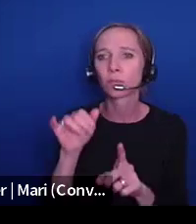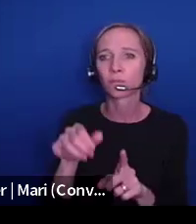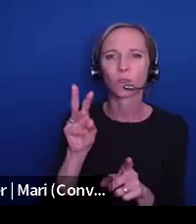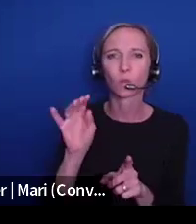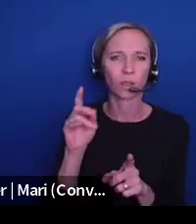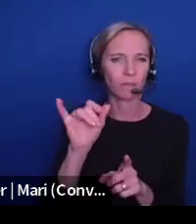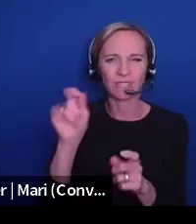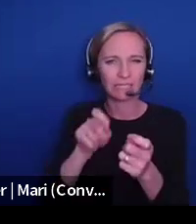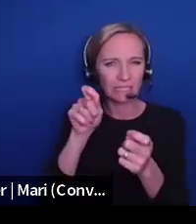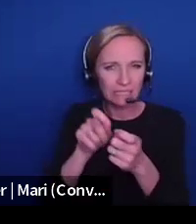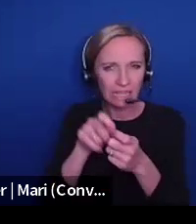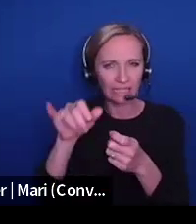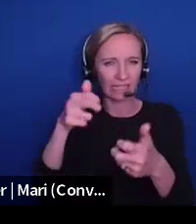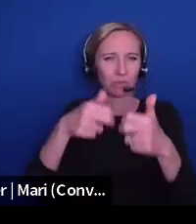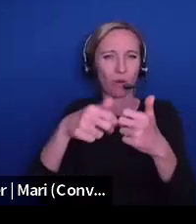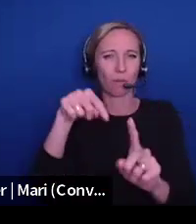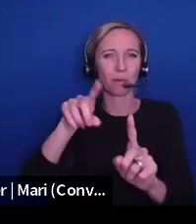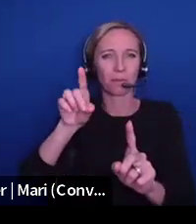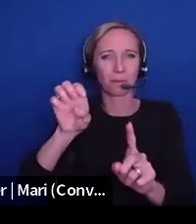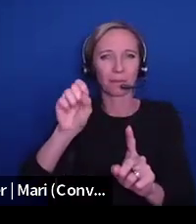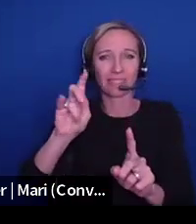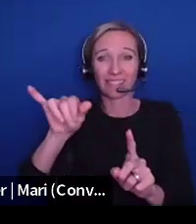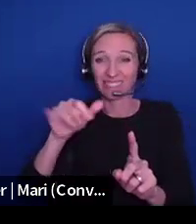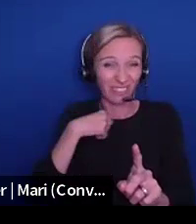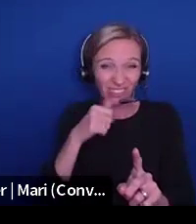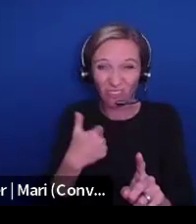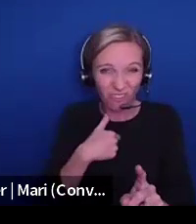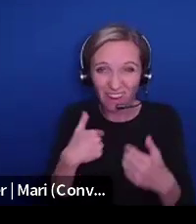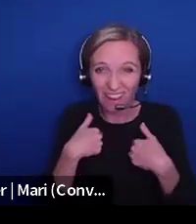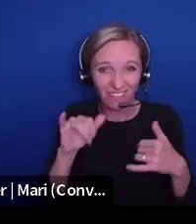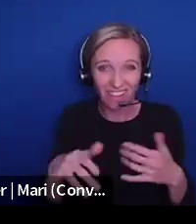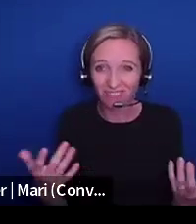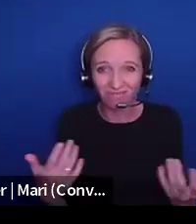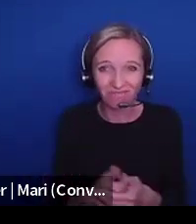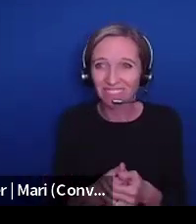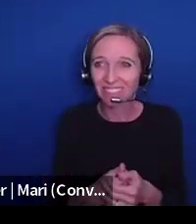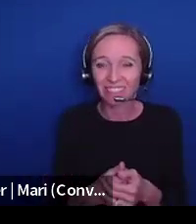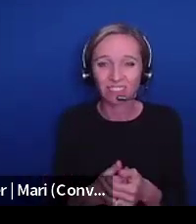is exactly the problem, Destiny, because we don't have that. We don't.